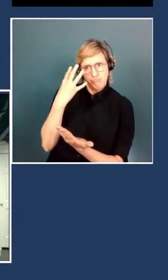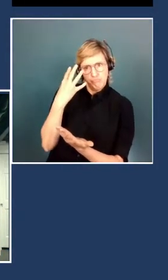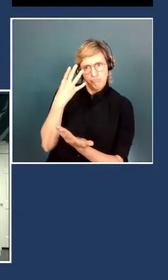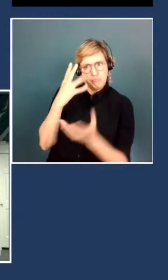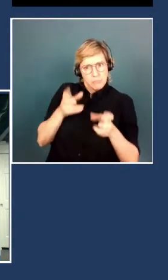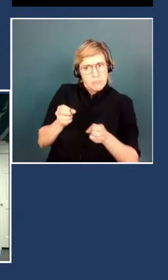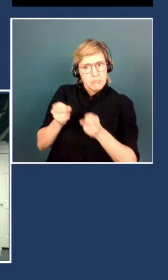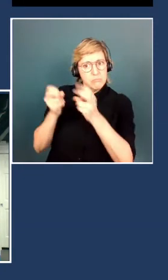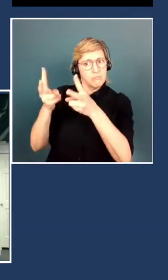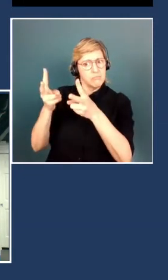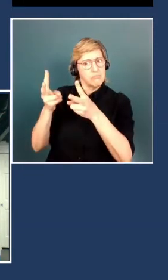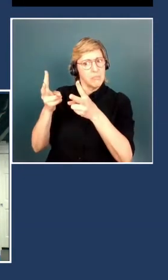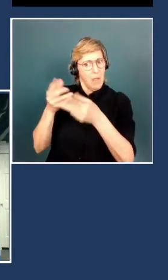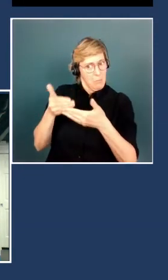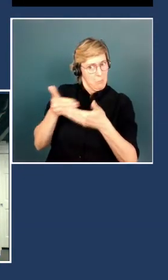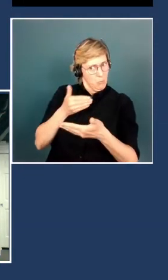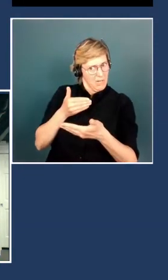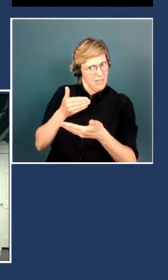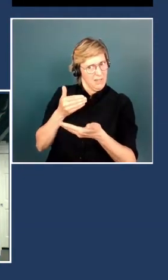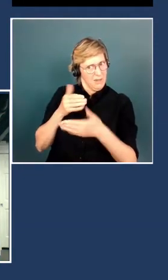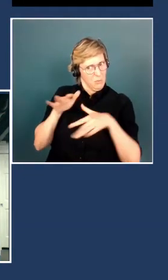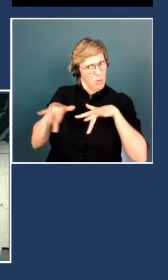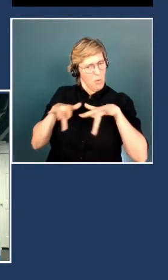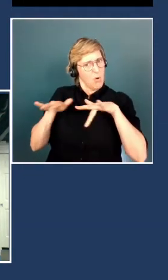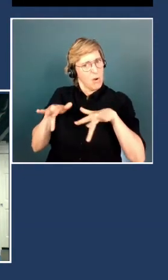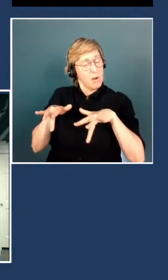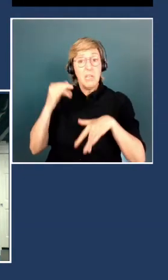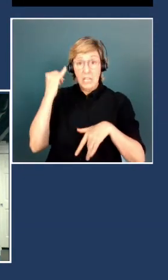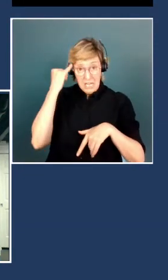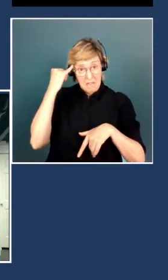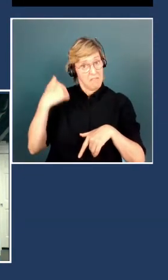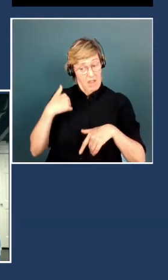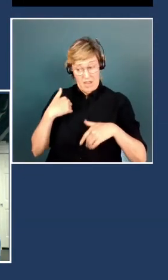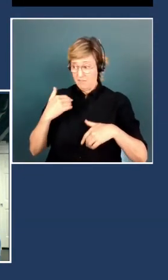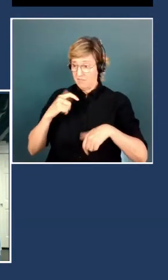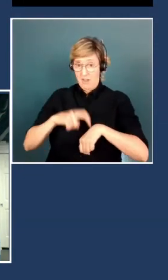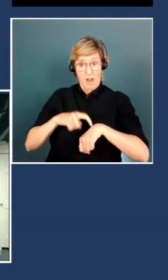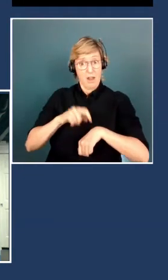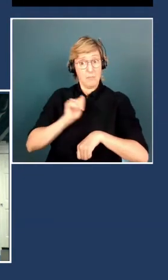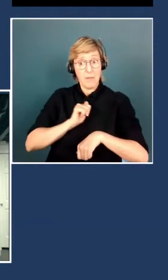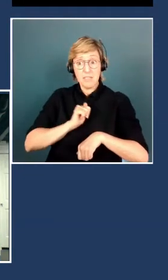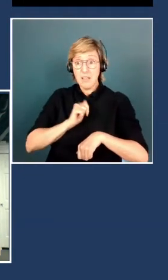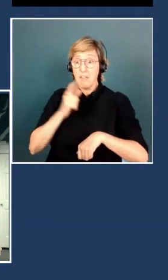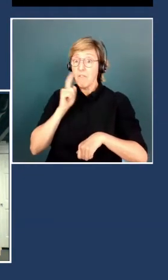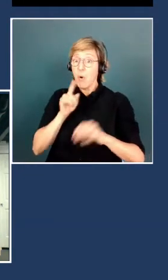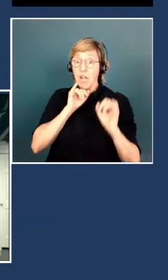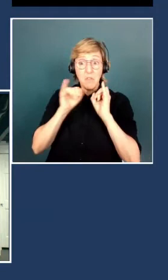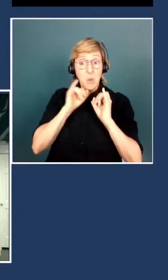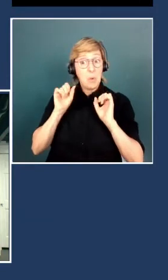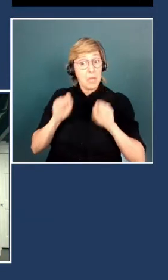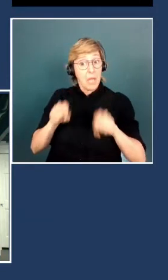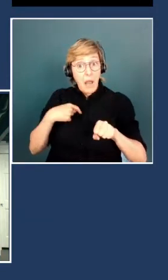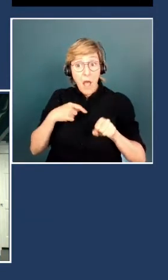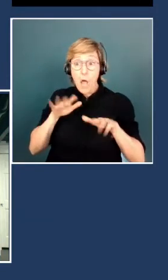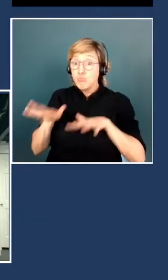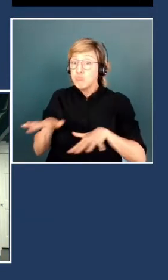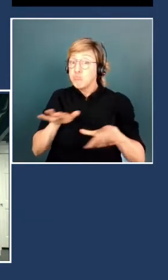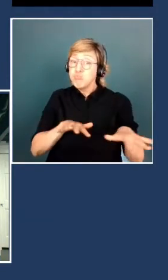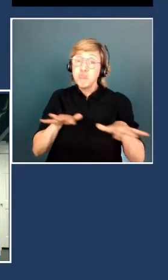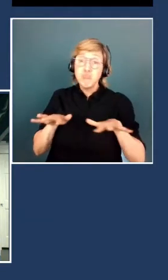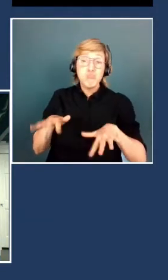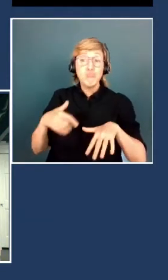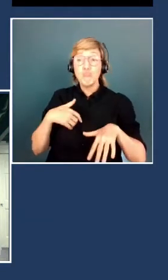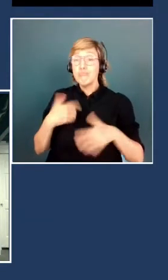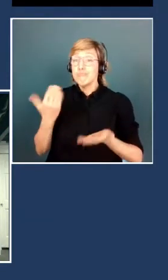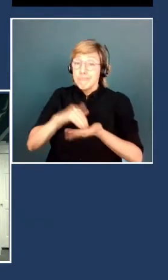have time where I'm going to do an interview, can I take all the time? Can I do multiple takes? What does